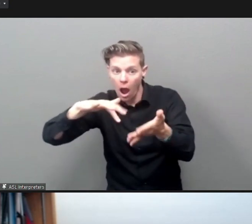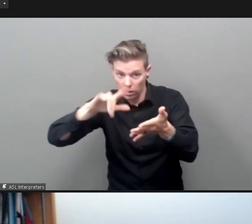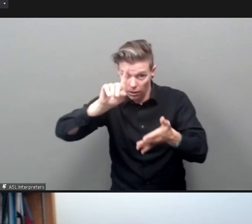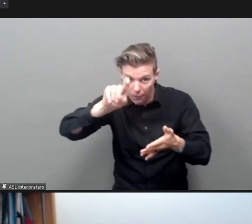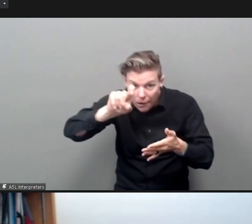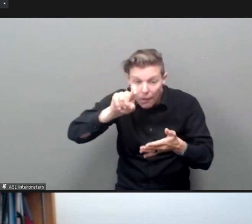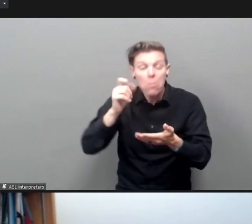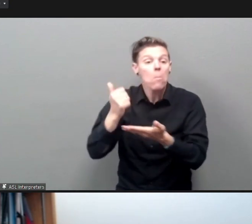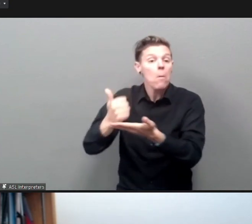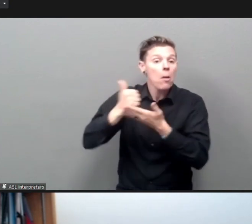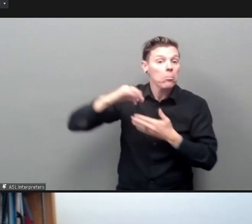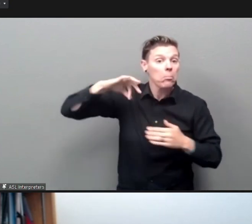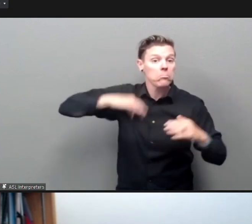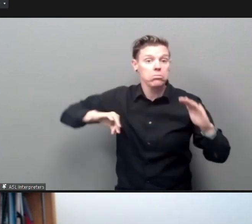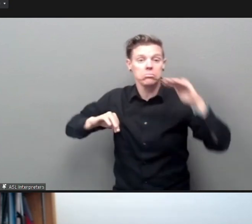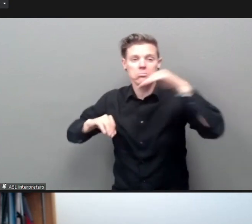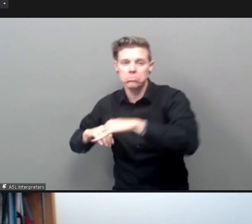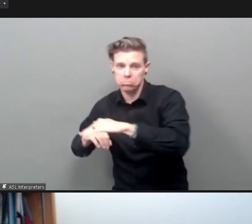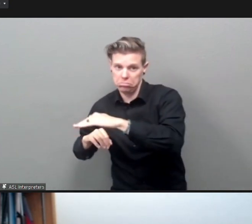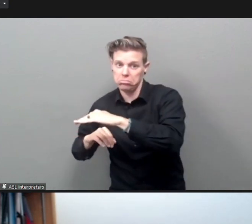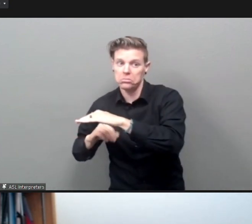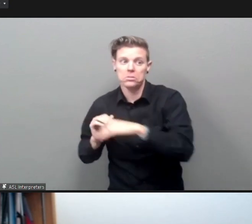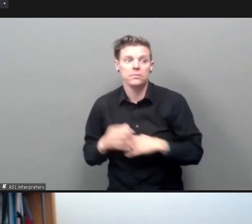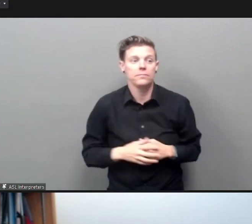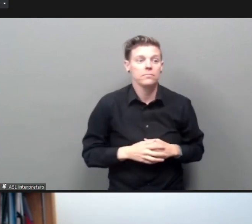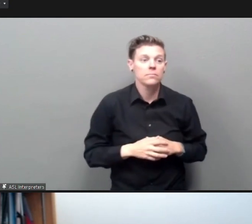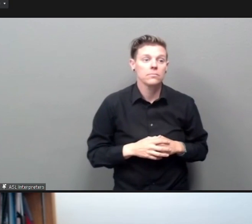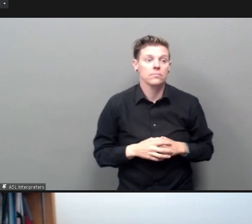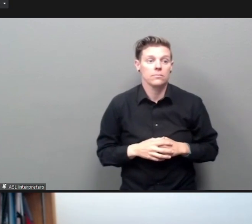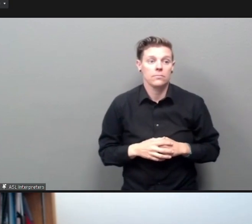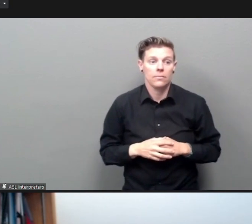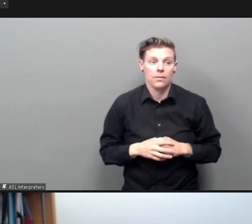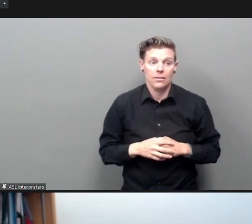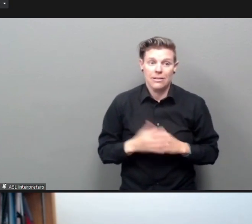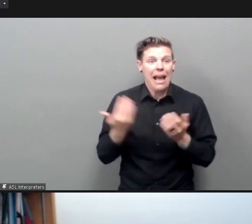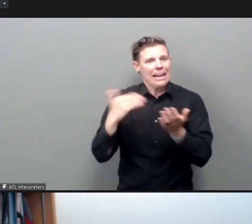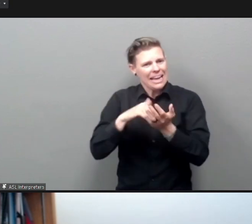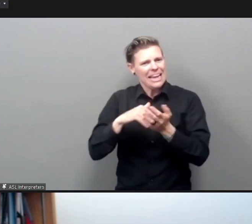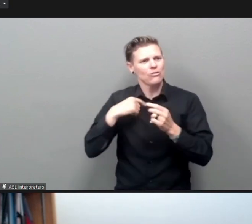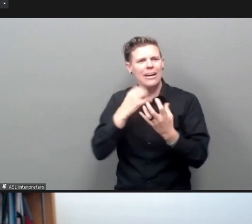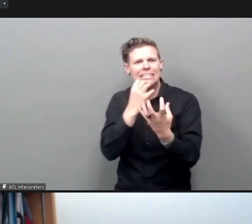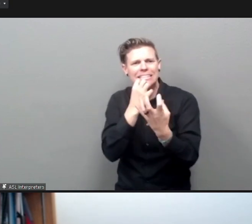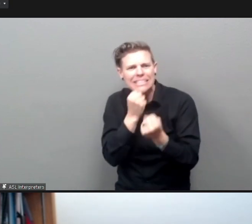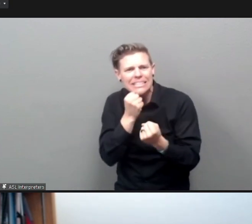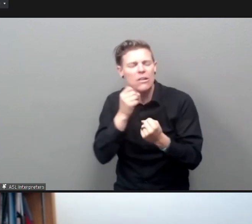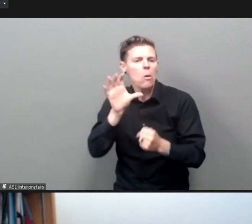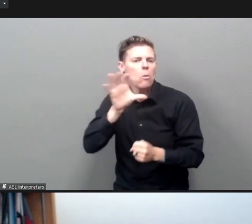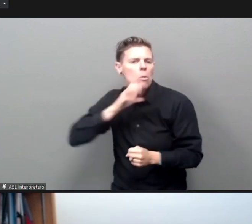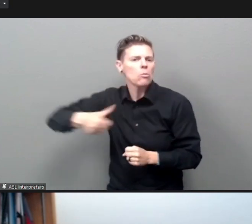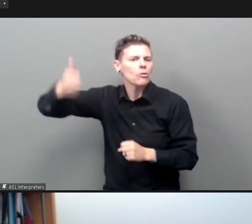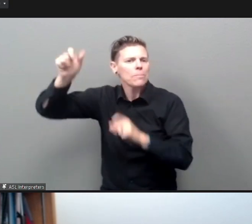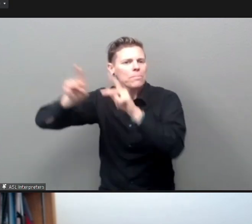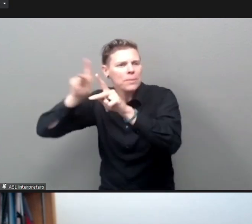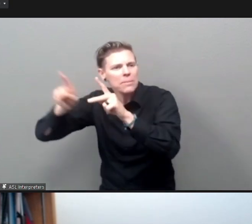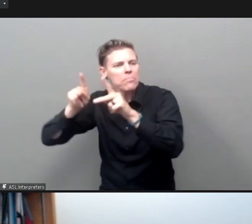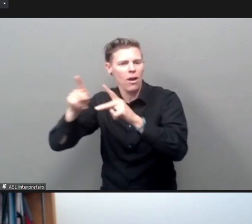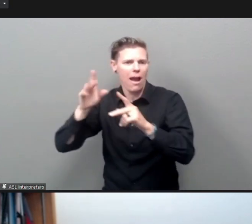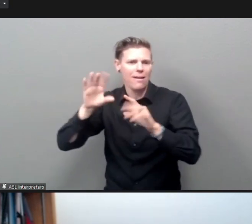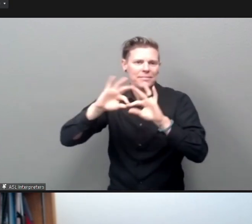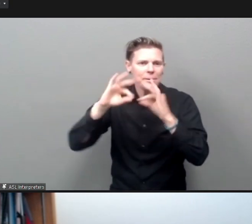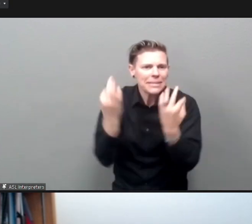prevents the spread to older people too as well. People live in families, and those kids, when you